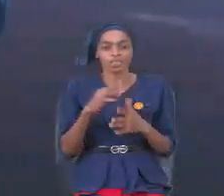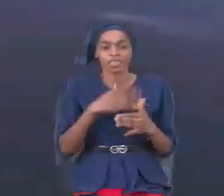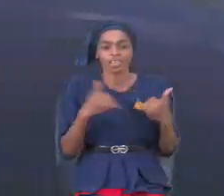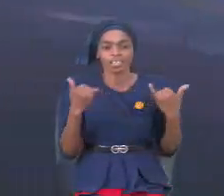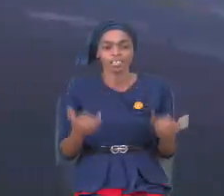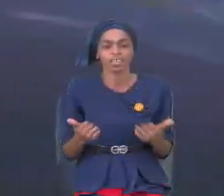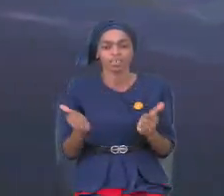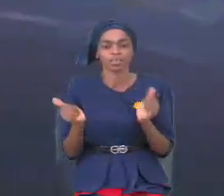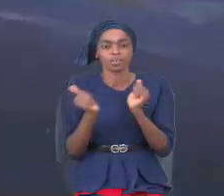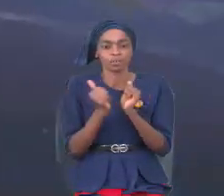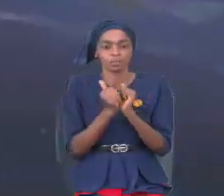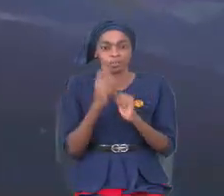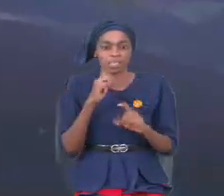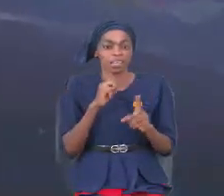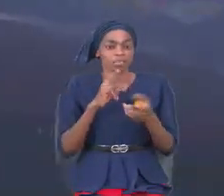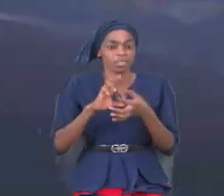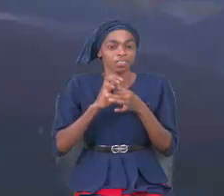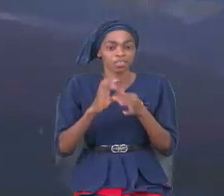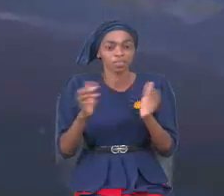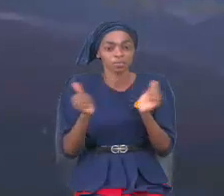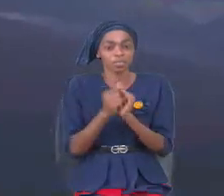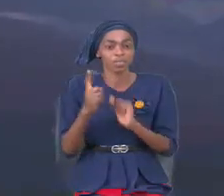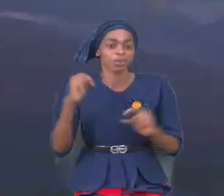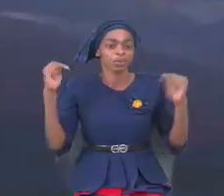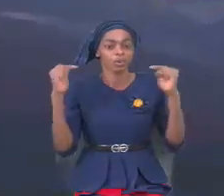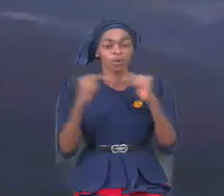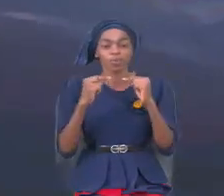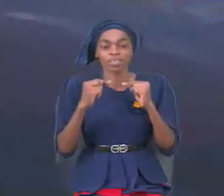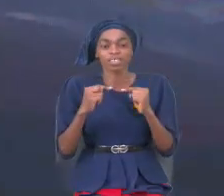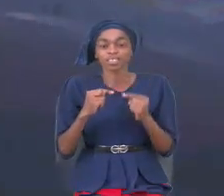the woman to the man, practical saints.